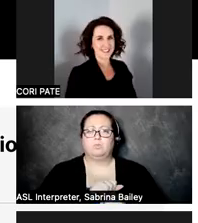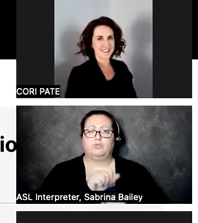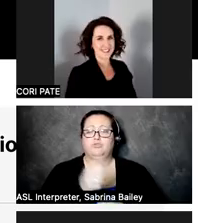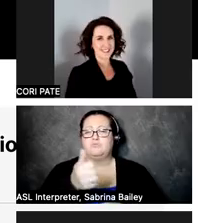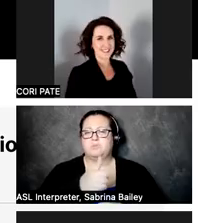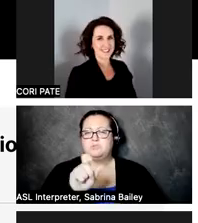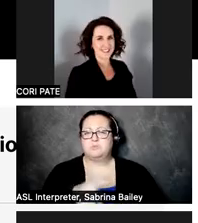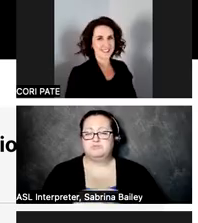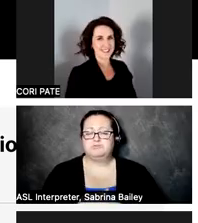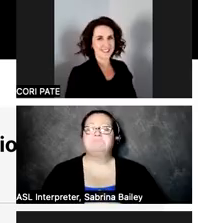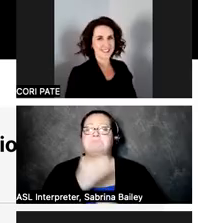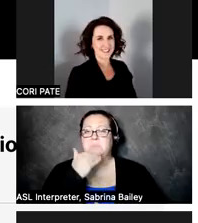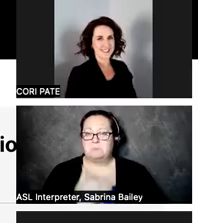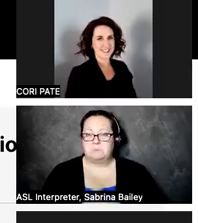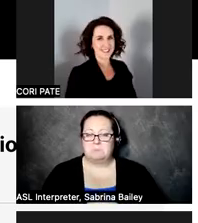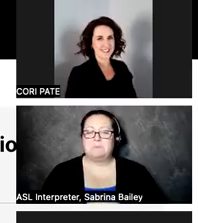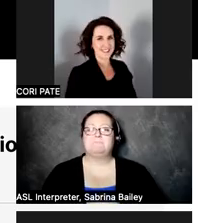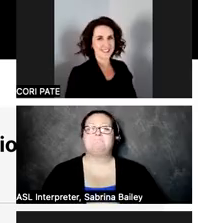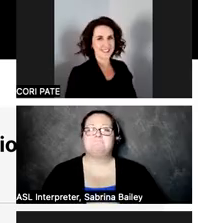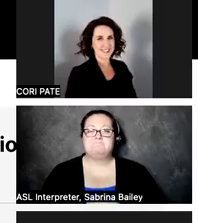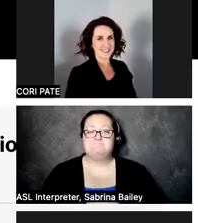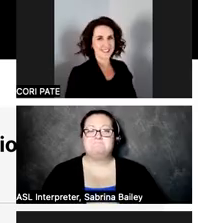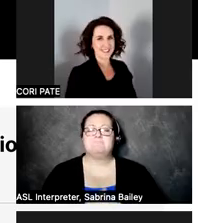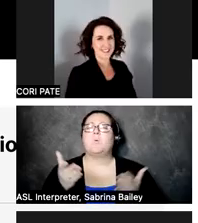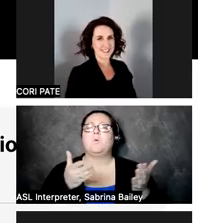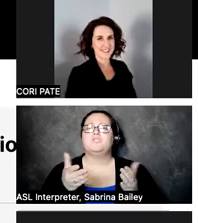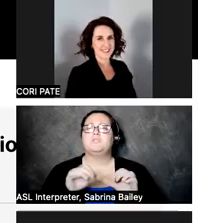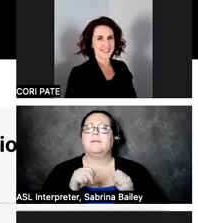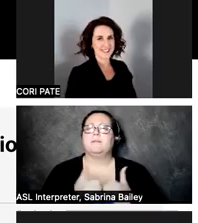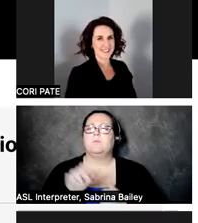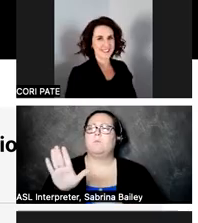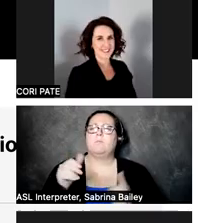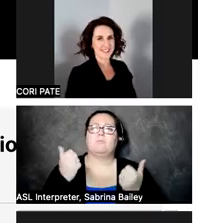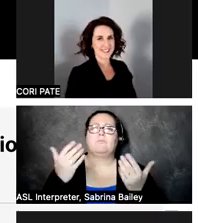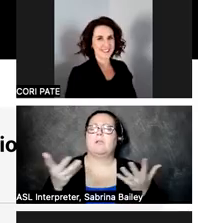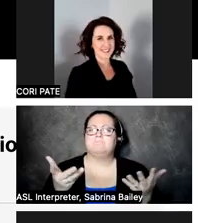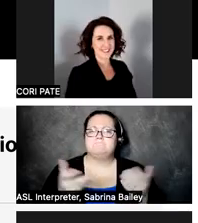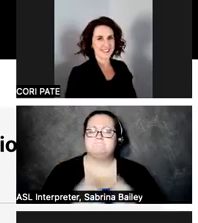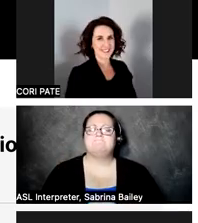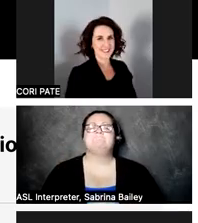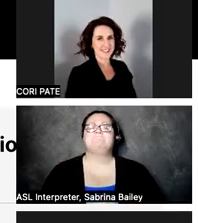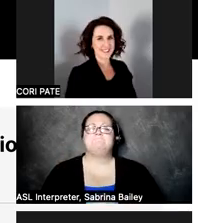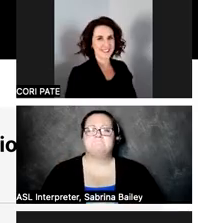question. Thank you. What services does the agency provide?